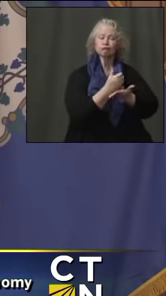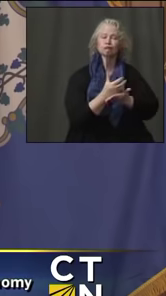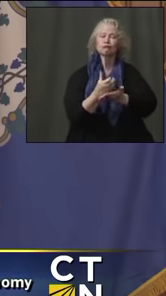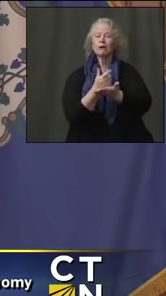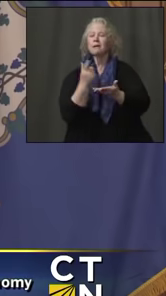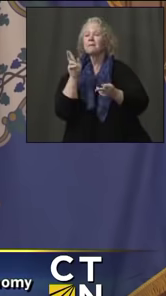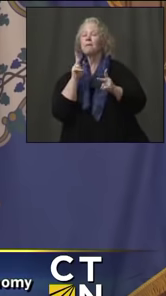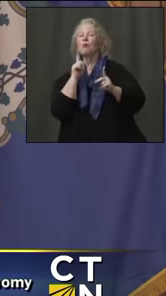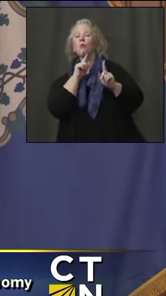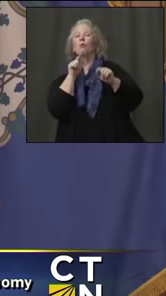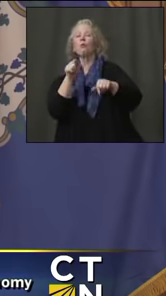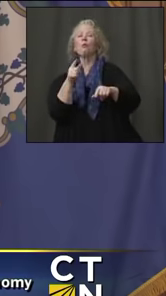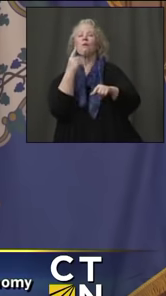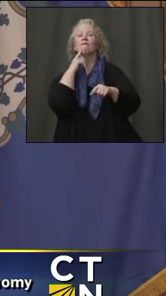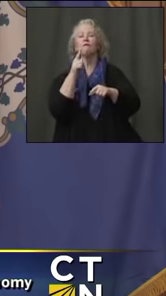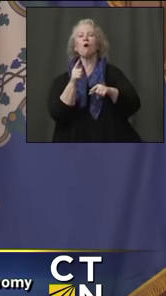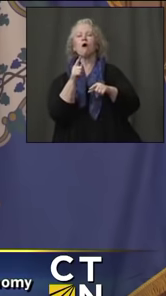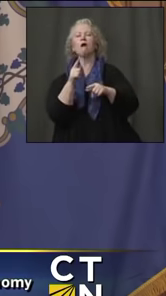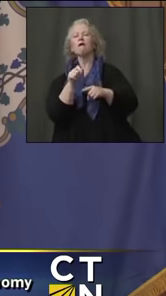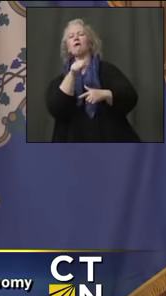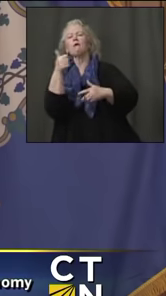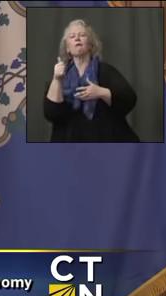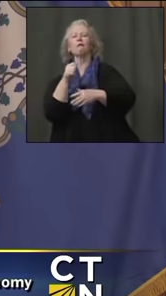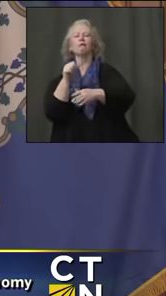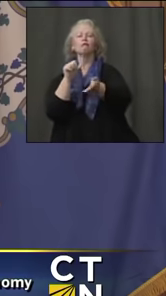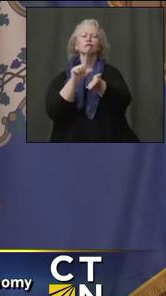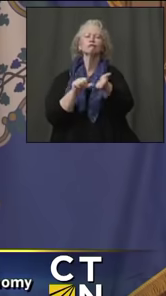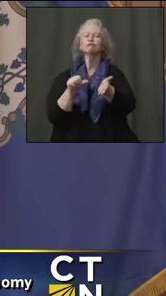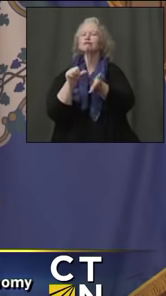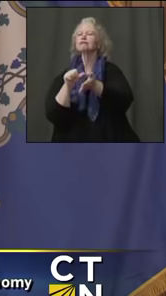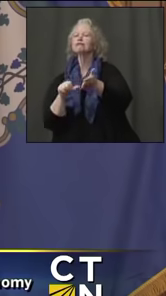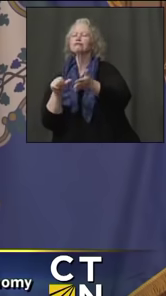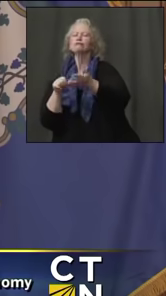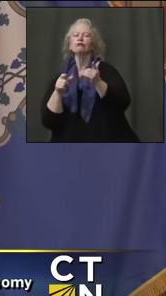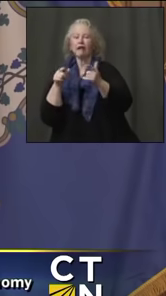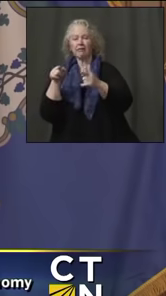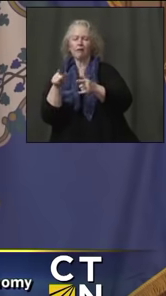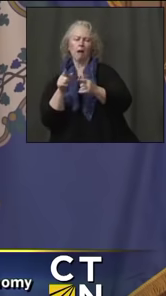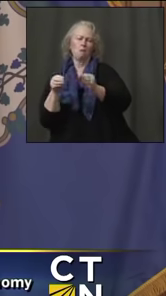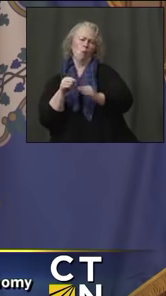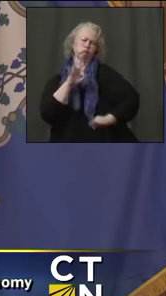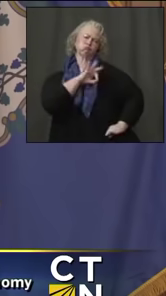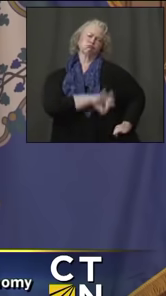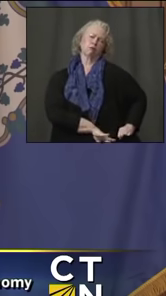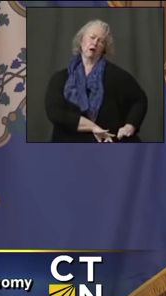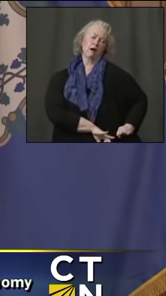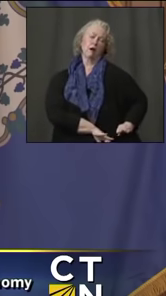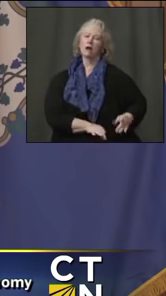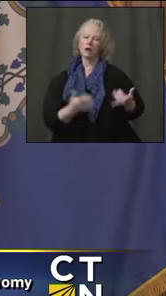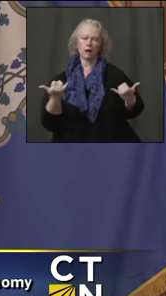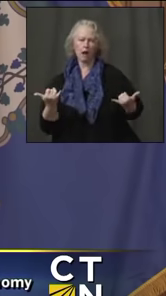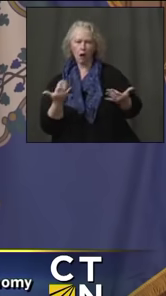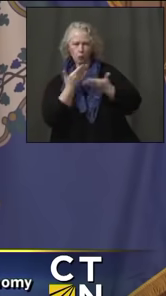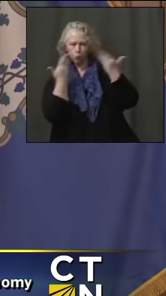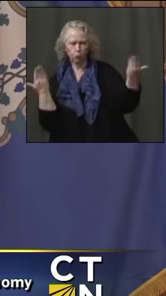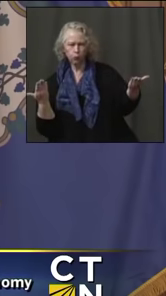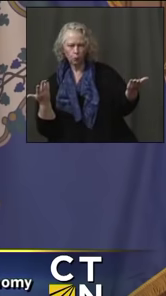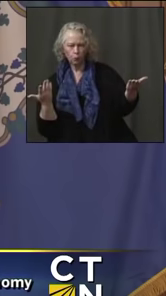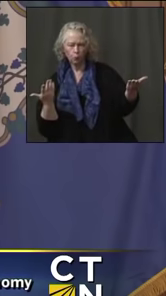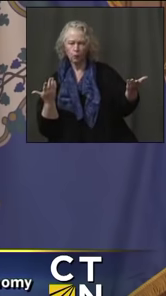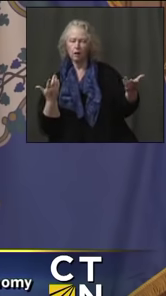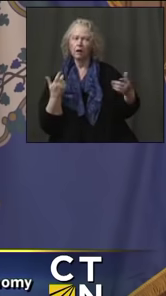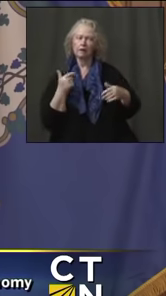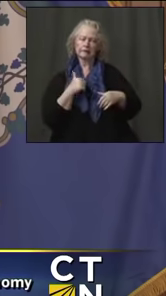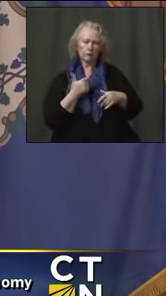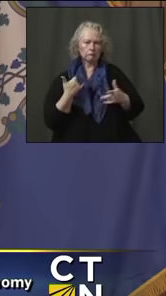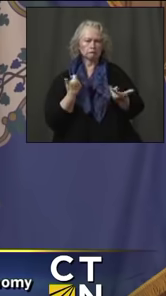elective surgery. We've got distributed, I think, about $150 million, give or take, right now to the hospitals to